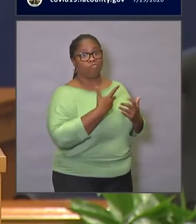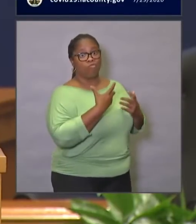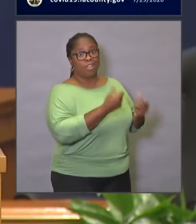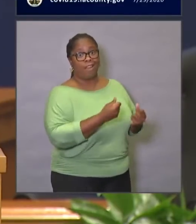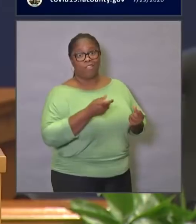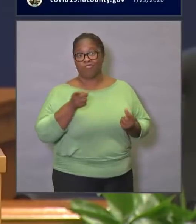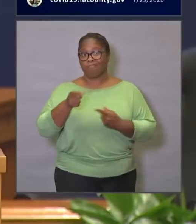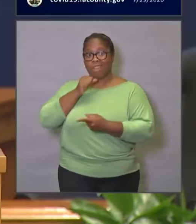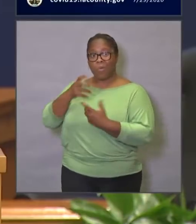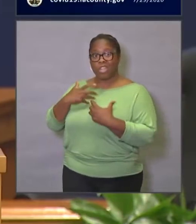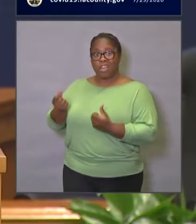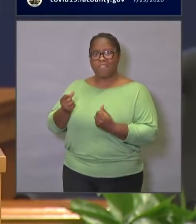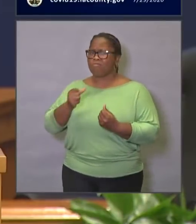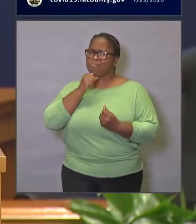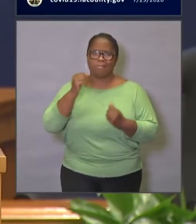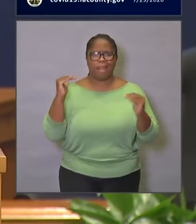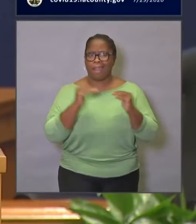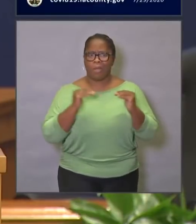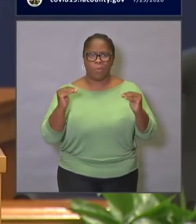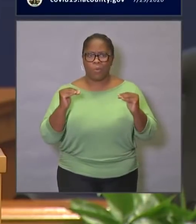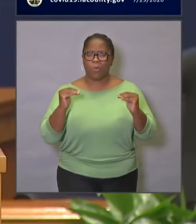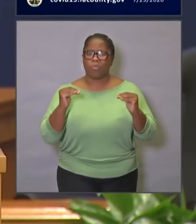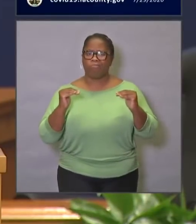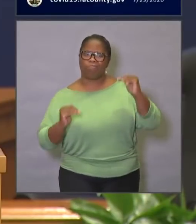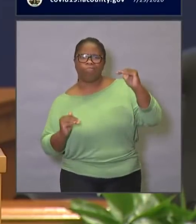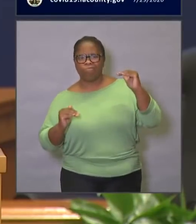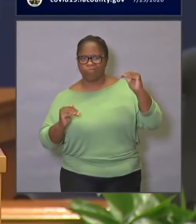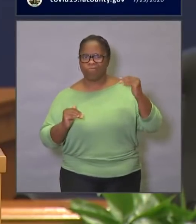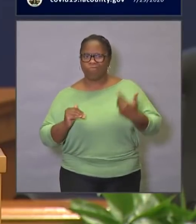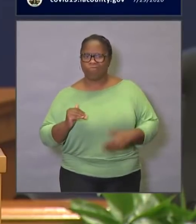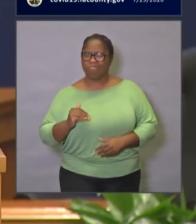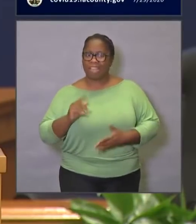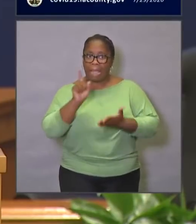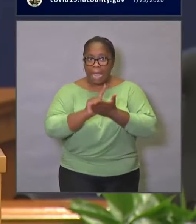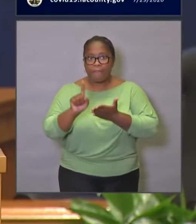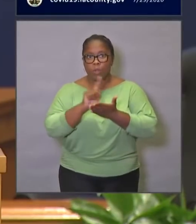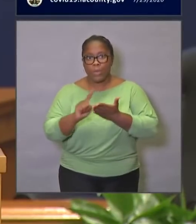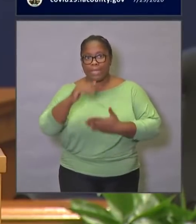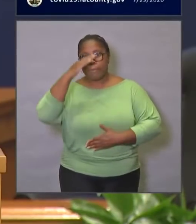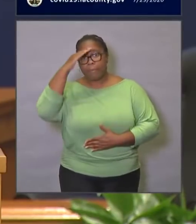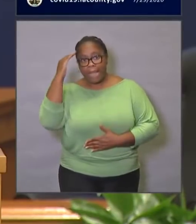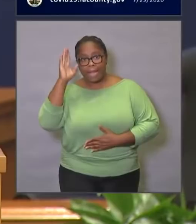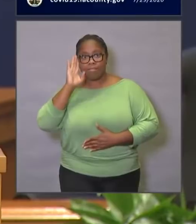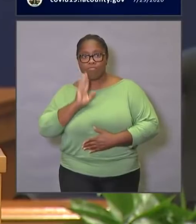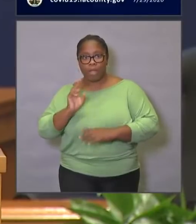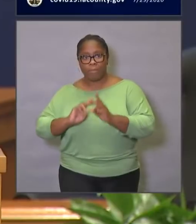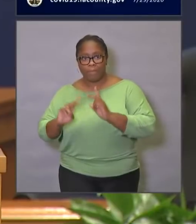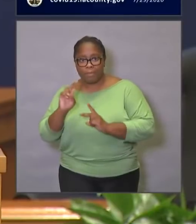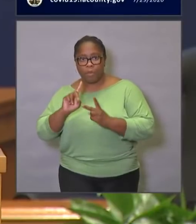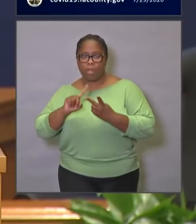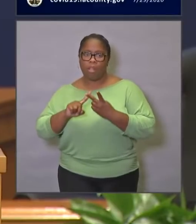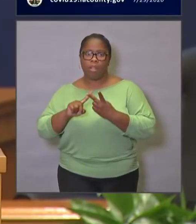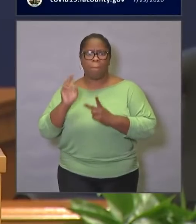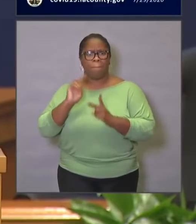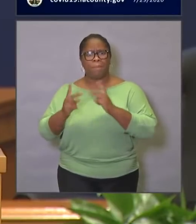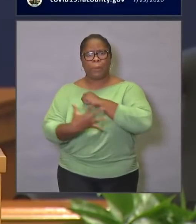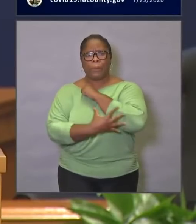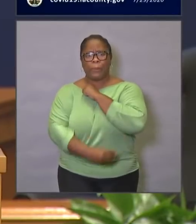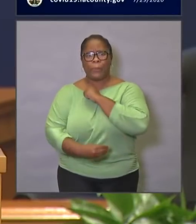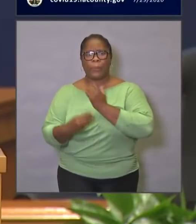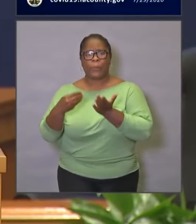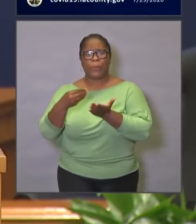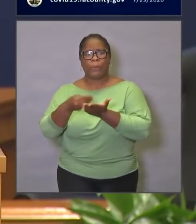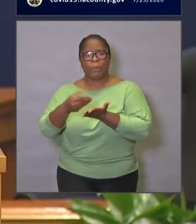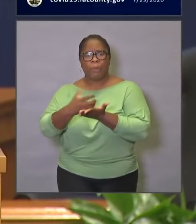good outcome. As you see each week, our Black and brown neighbors and those in our low-income communities are bearing the brunt of this